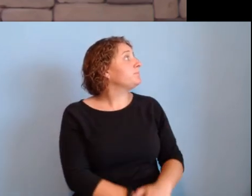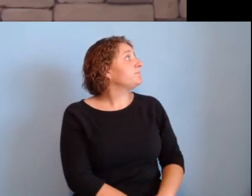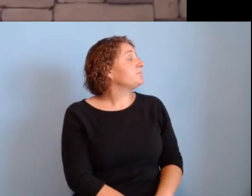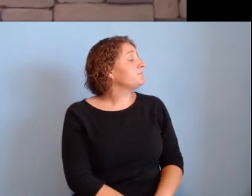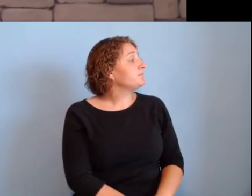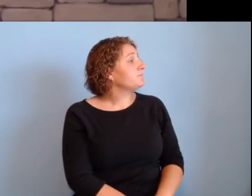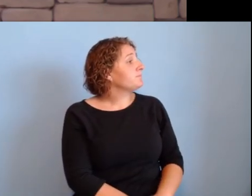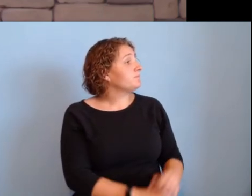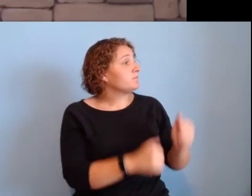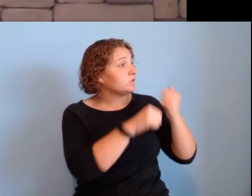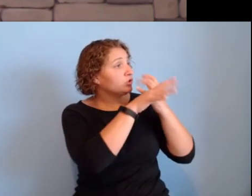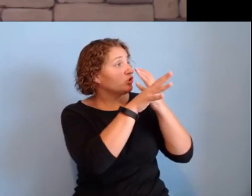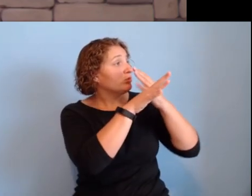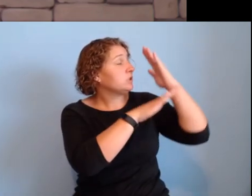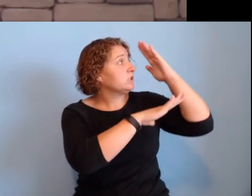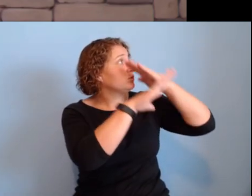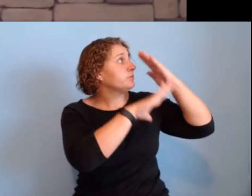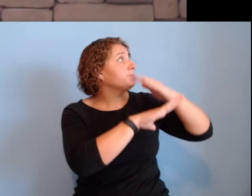Germany got in trouble.